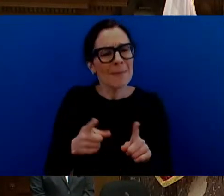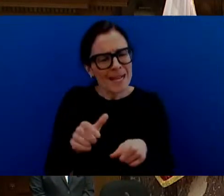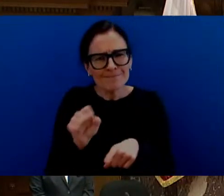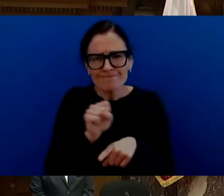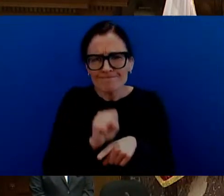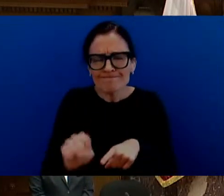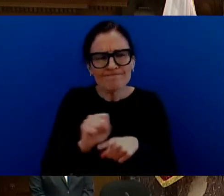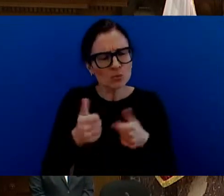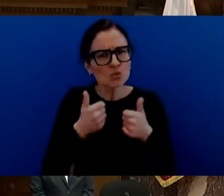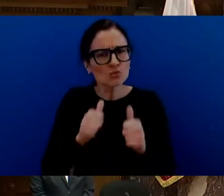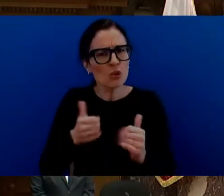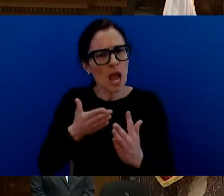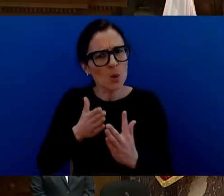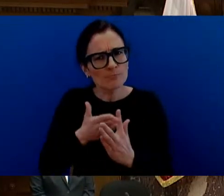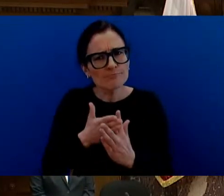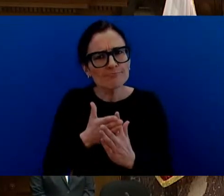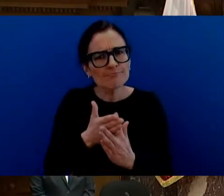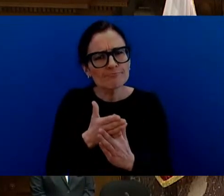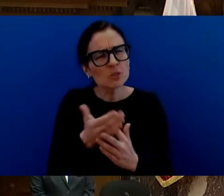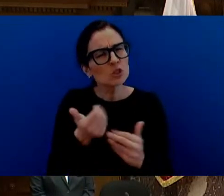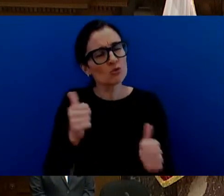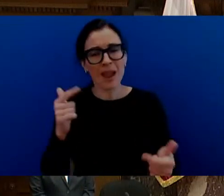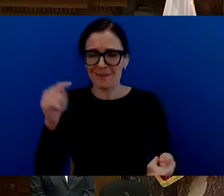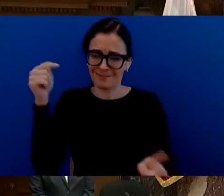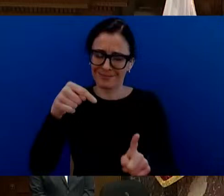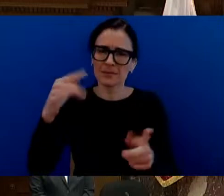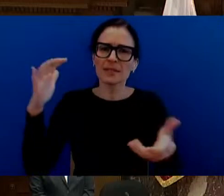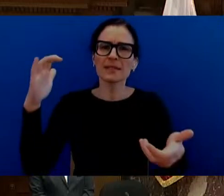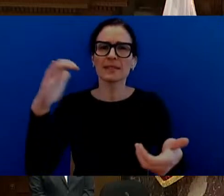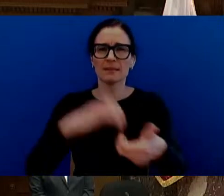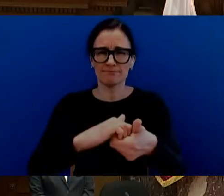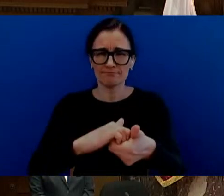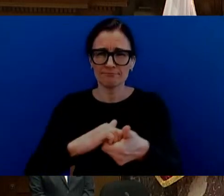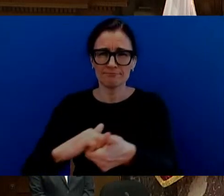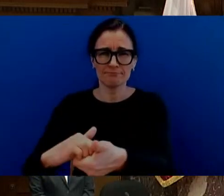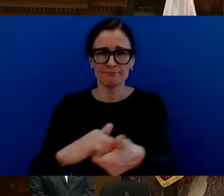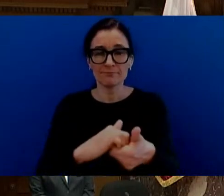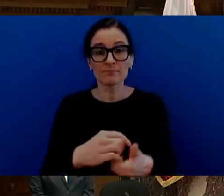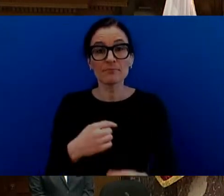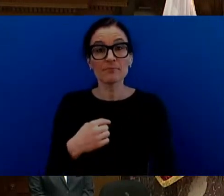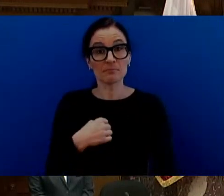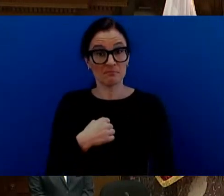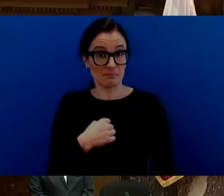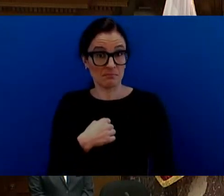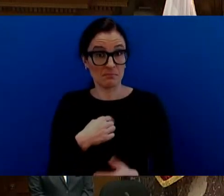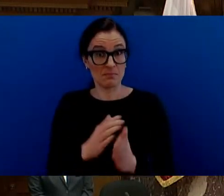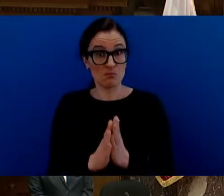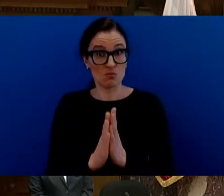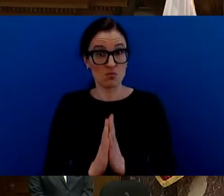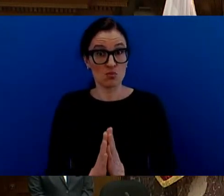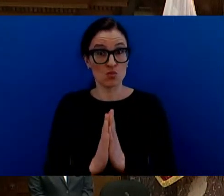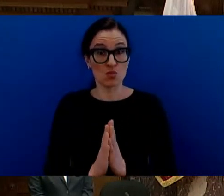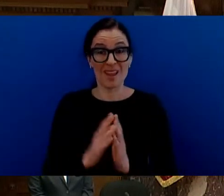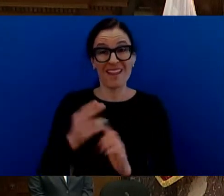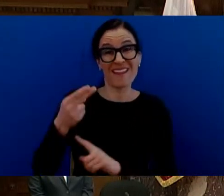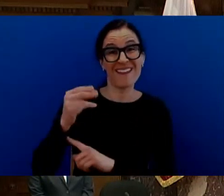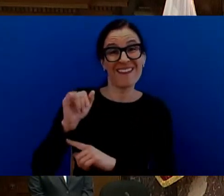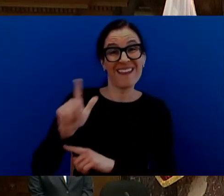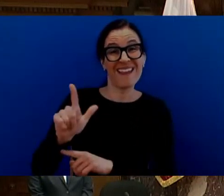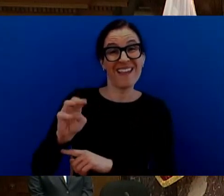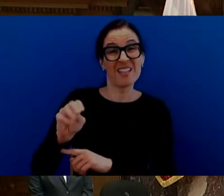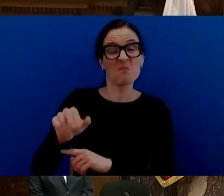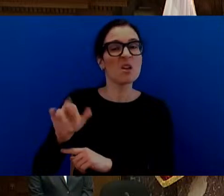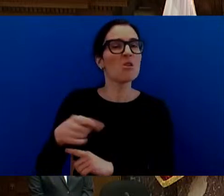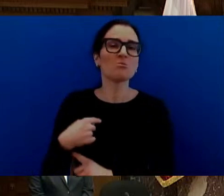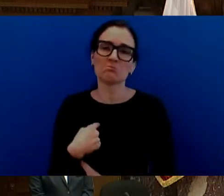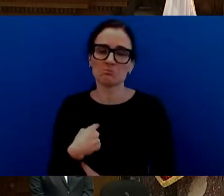I don't pray and say the Hail Mary. I pray to the day. I pray for the day. I pray for the air.